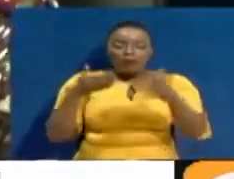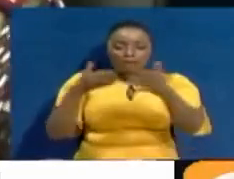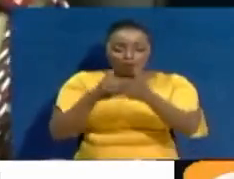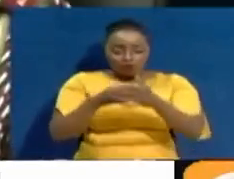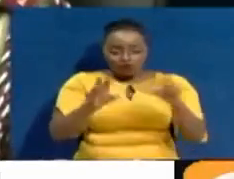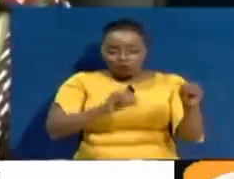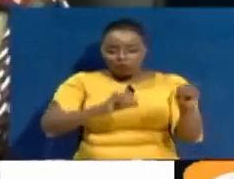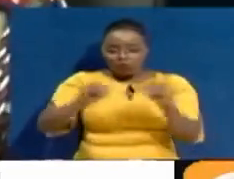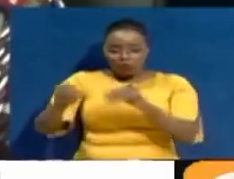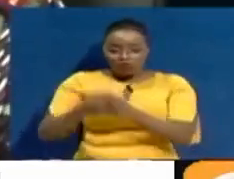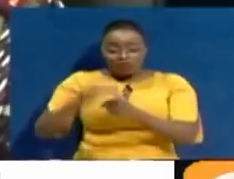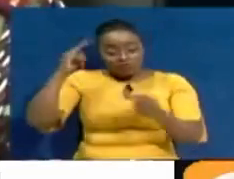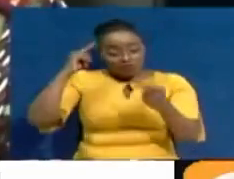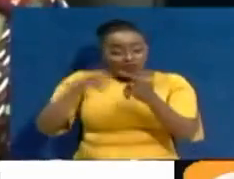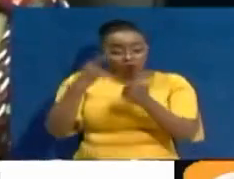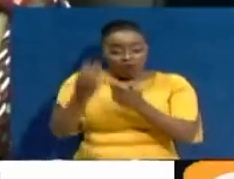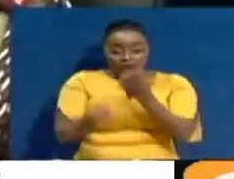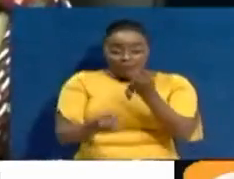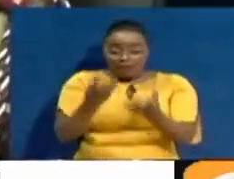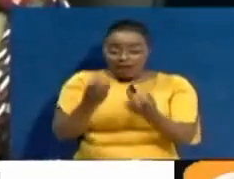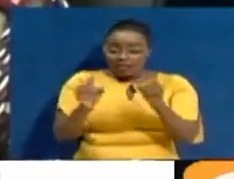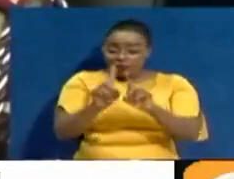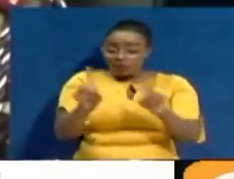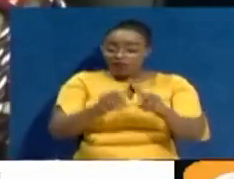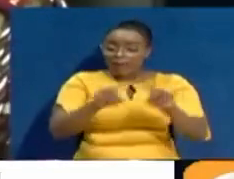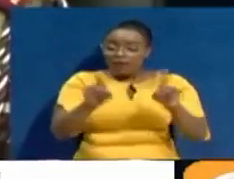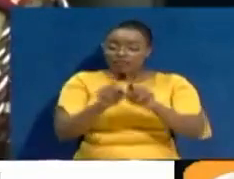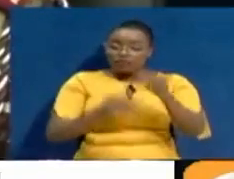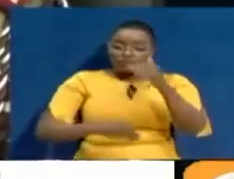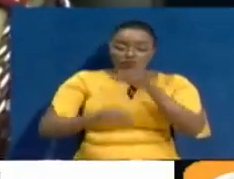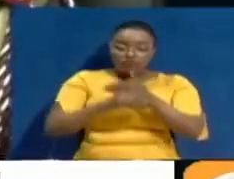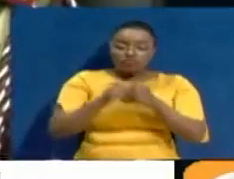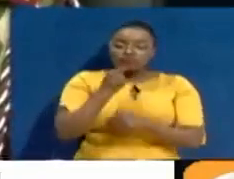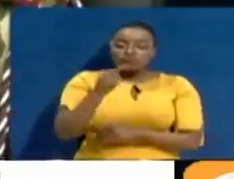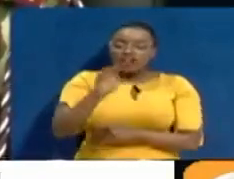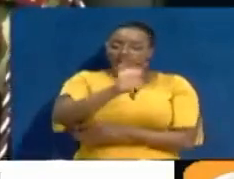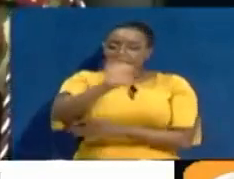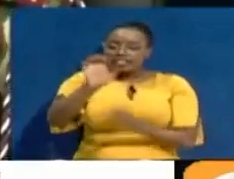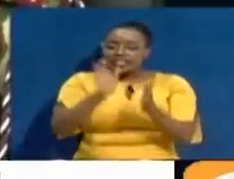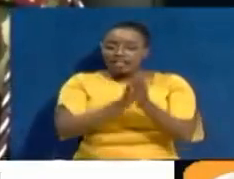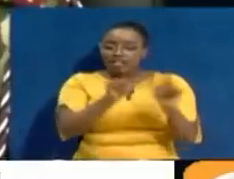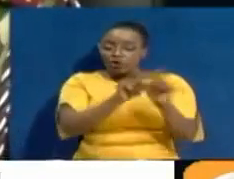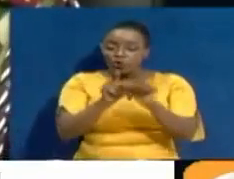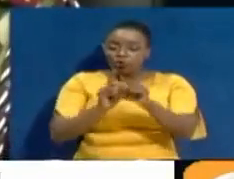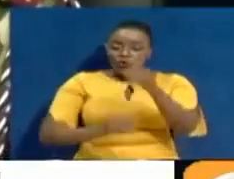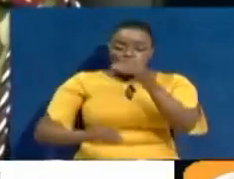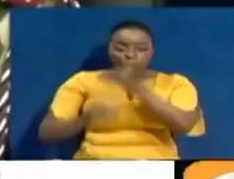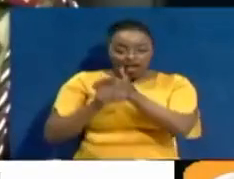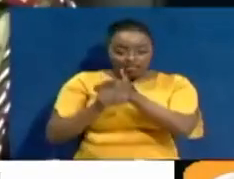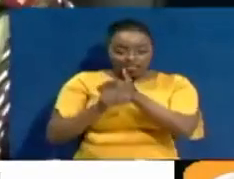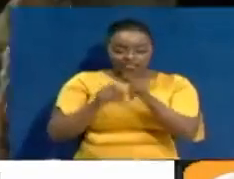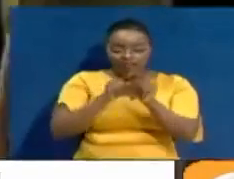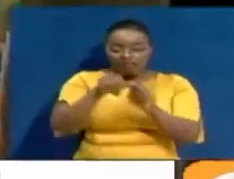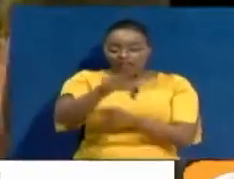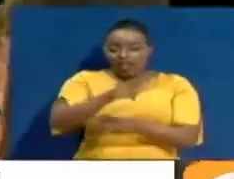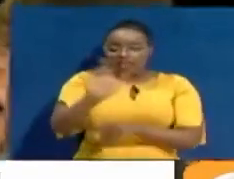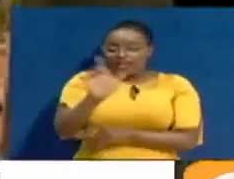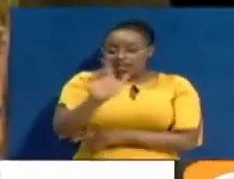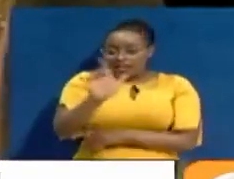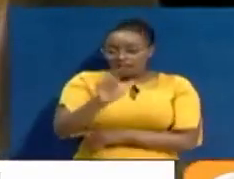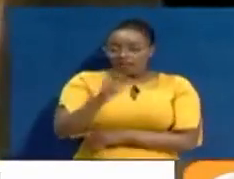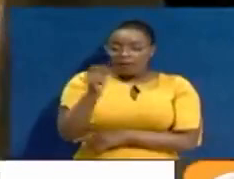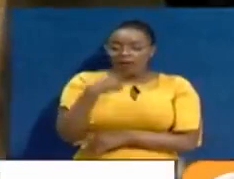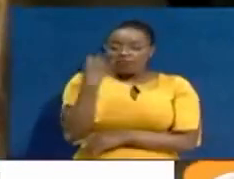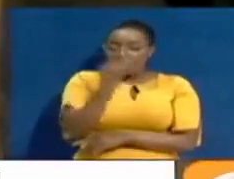Tutaenda kutarget, sio Baringo peke yake, tunataka kuongeza pia Turkana East, na pia kuongeza upande wa Laikipia. In